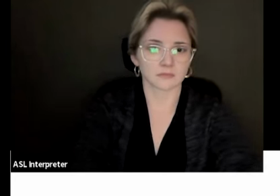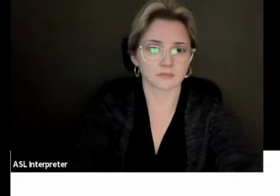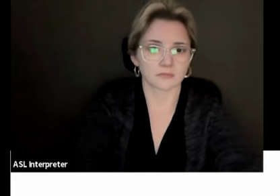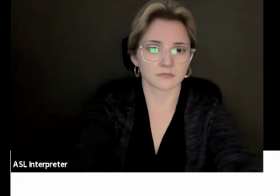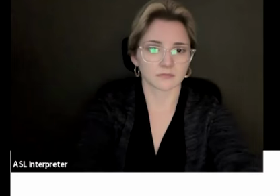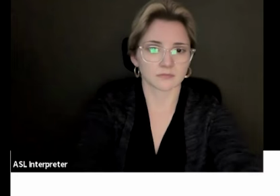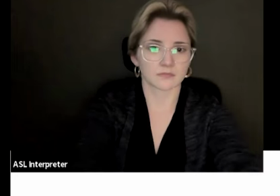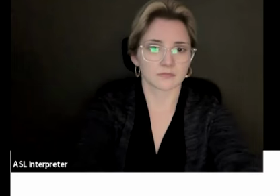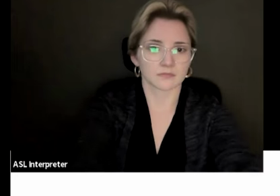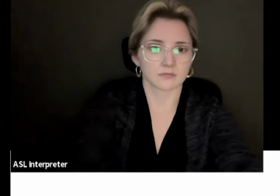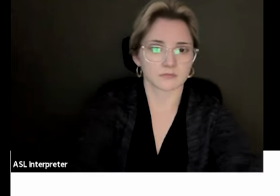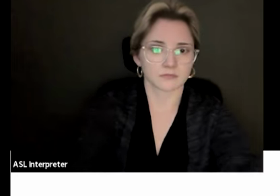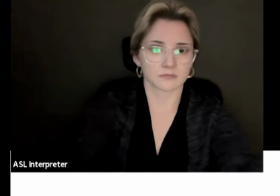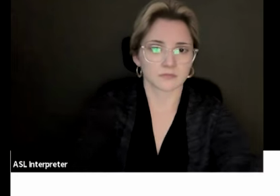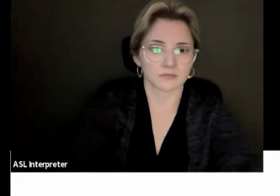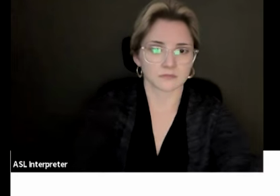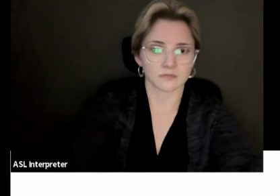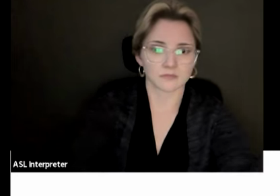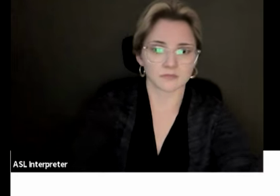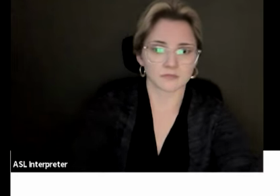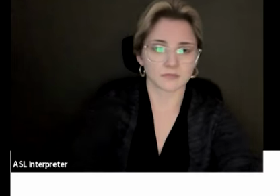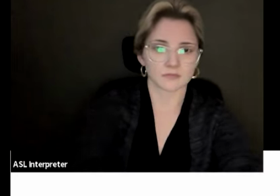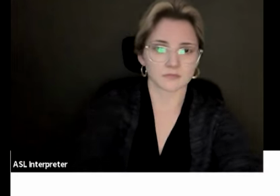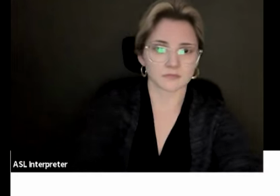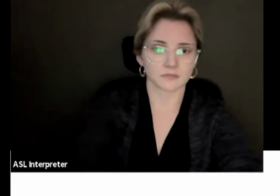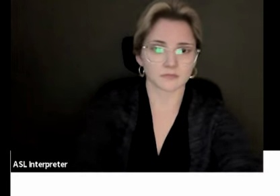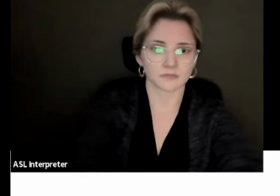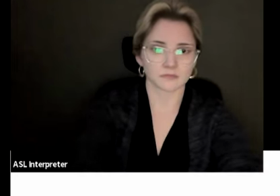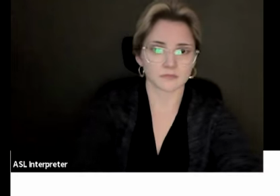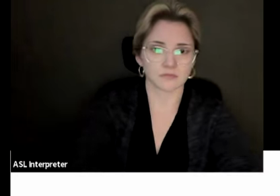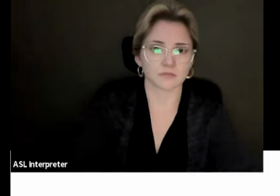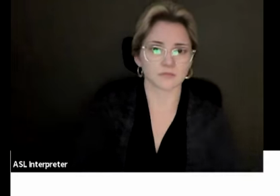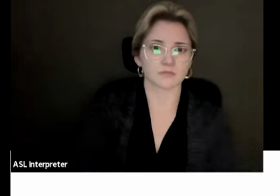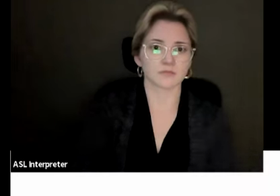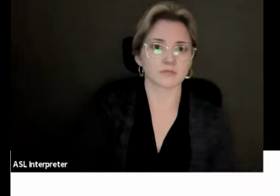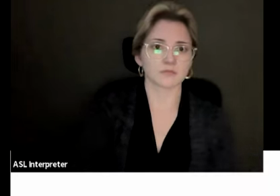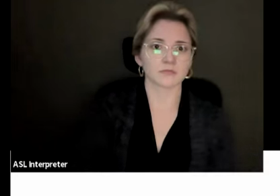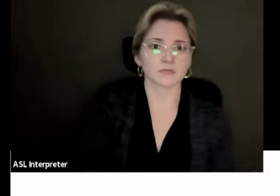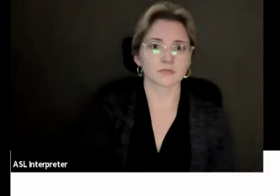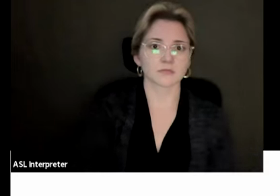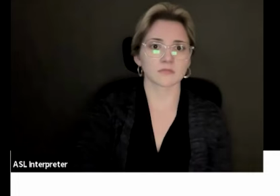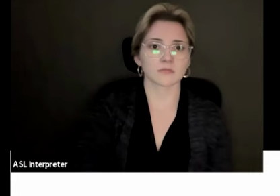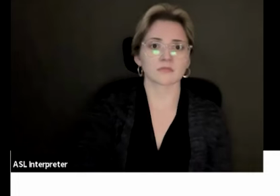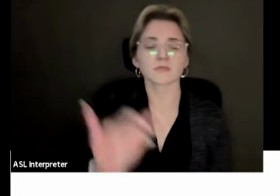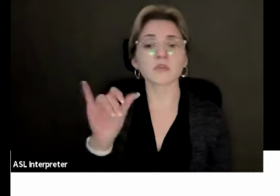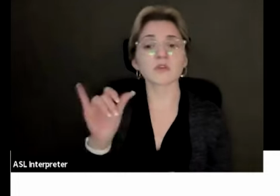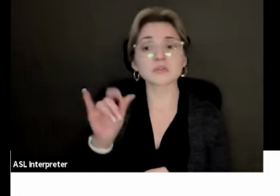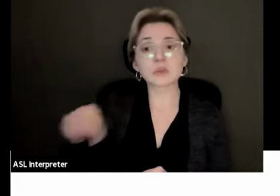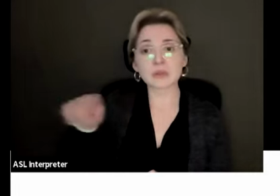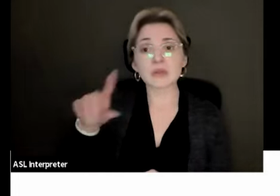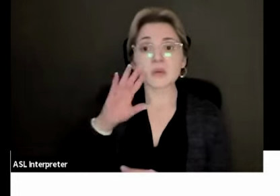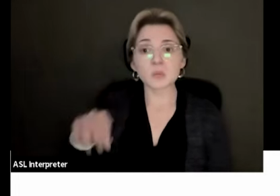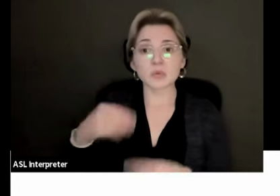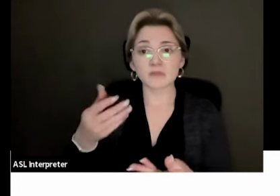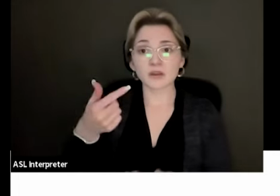under them. And often the way that this funding happens is they actually provide grants out